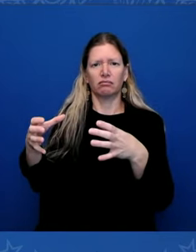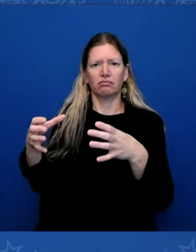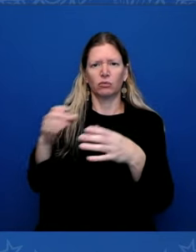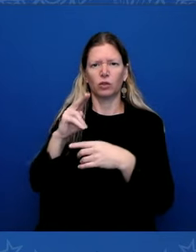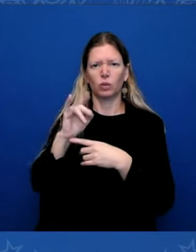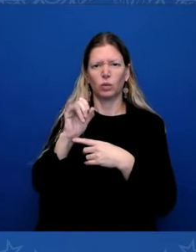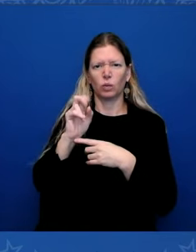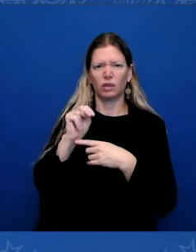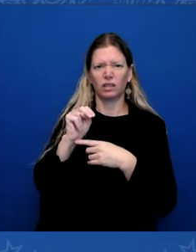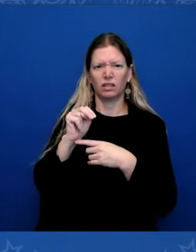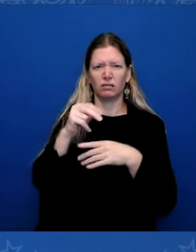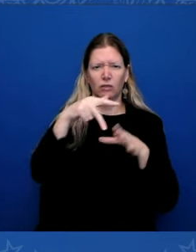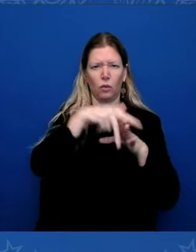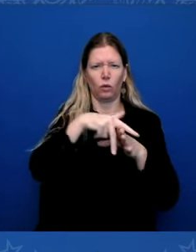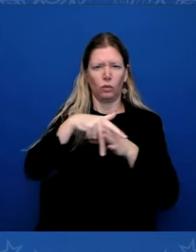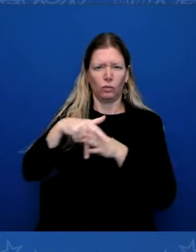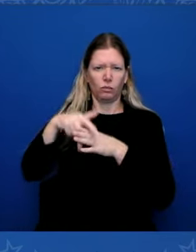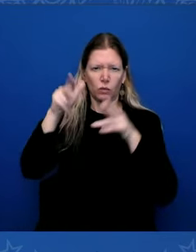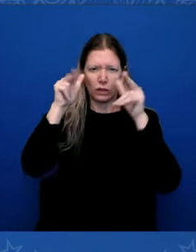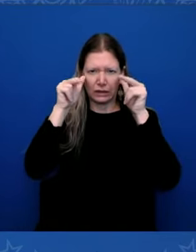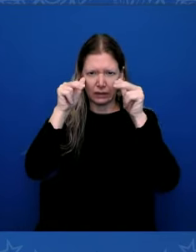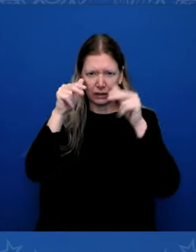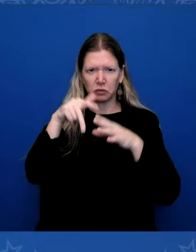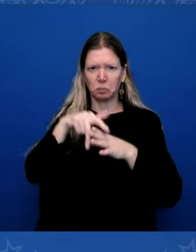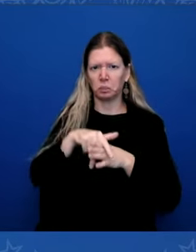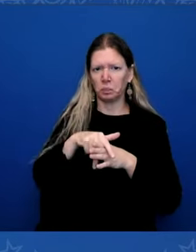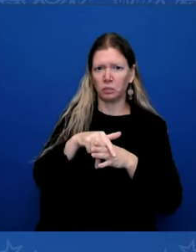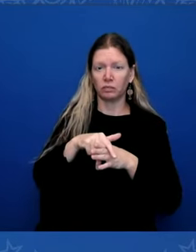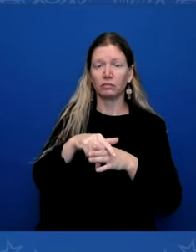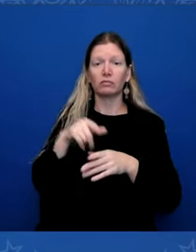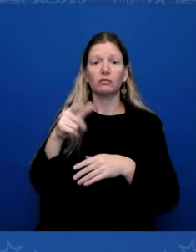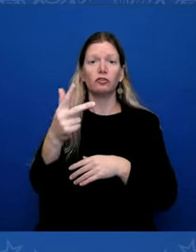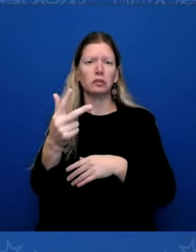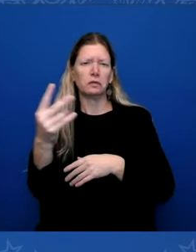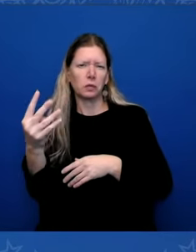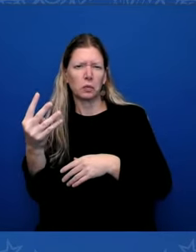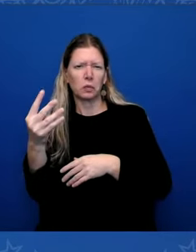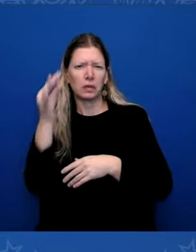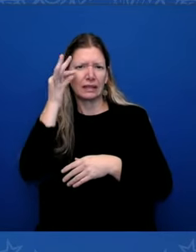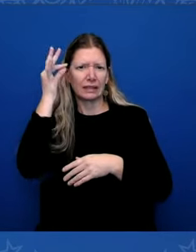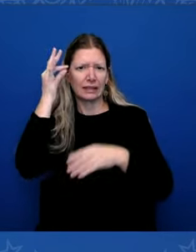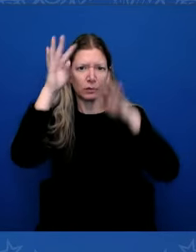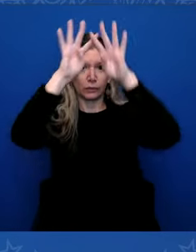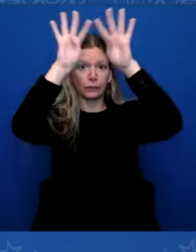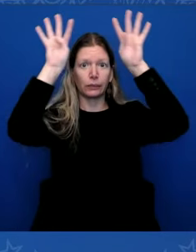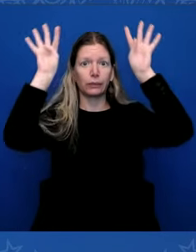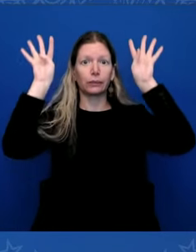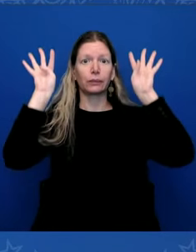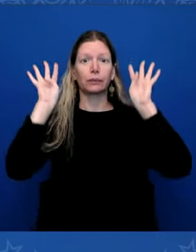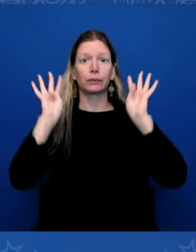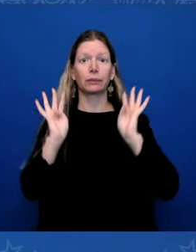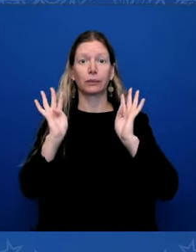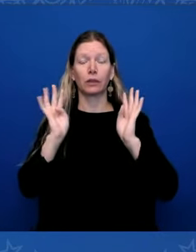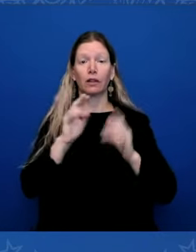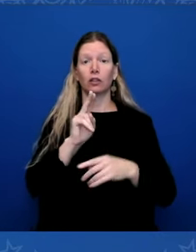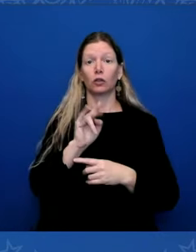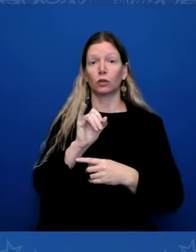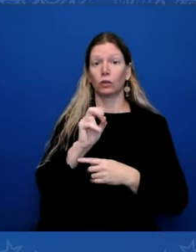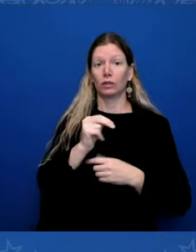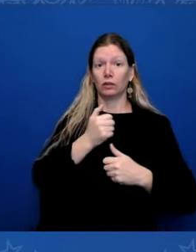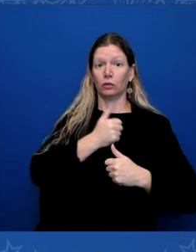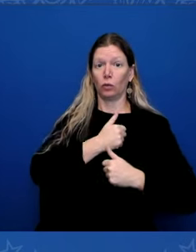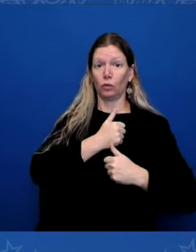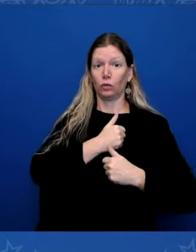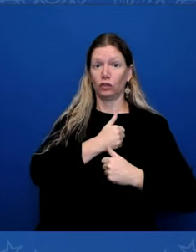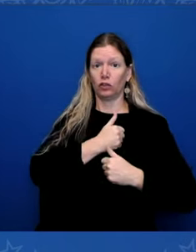or four Indians in headdresses, and the Union soldiers. And the Union soldiers basically saying to the Indians, "Come with me. We'll take care of you.